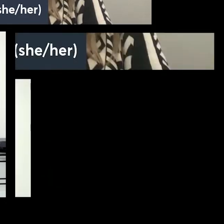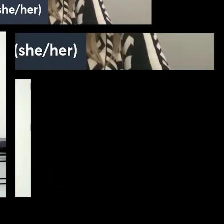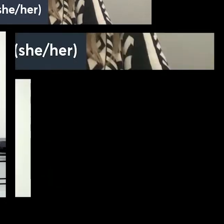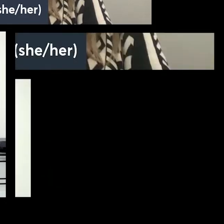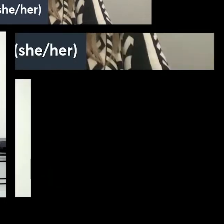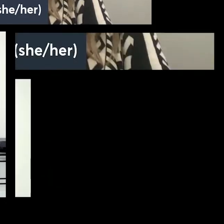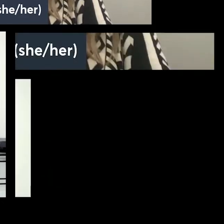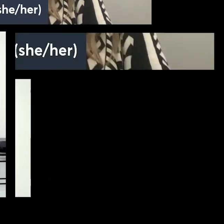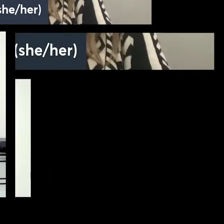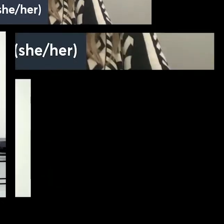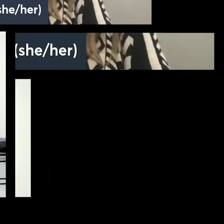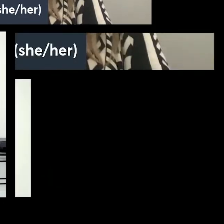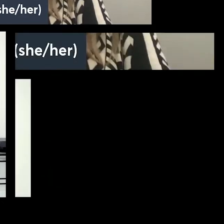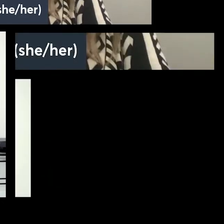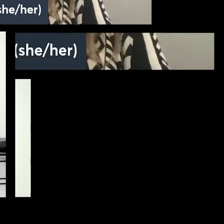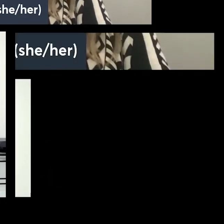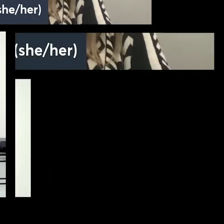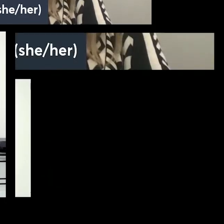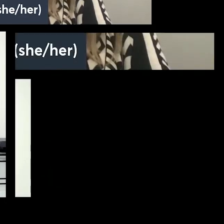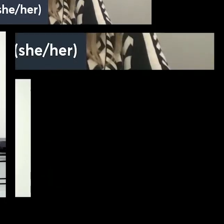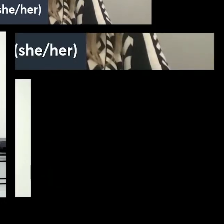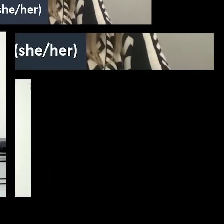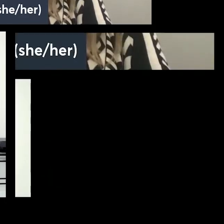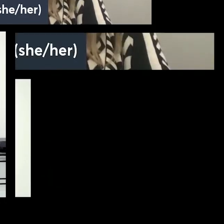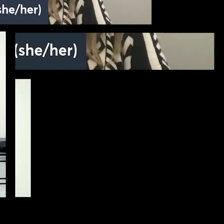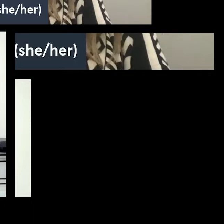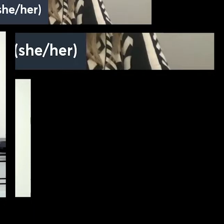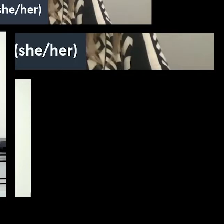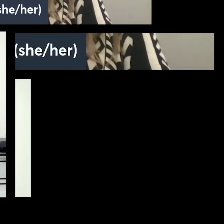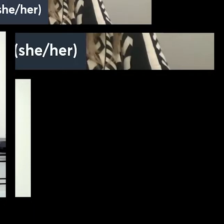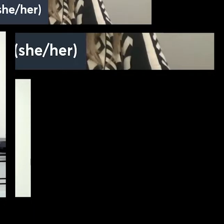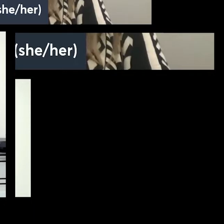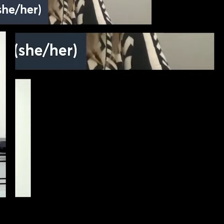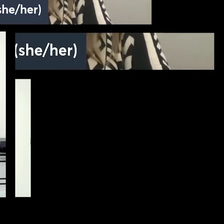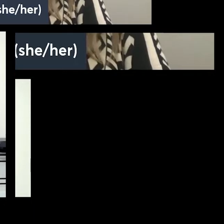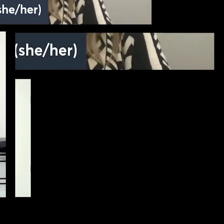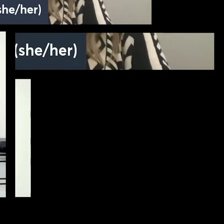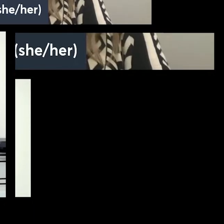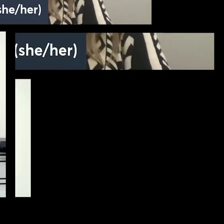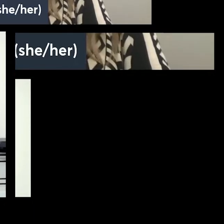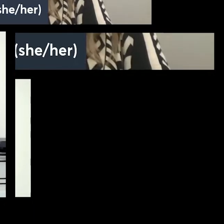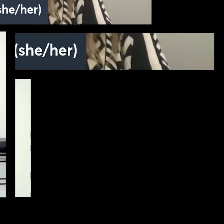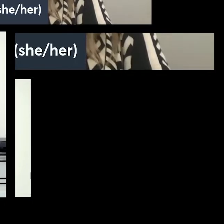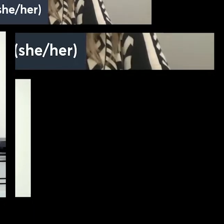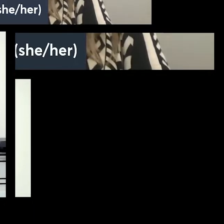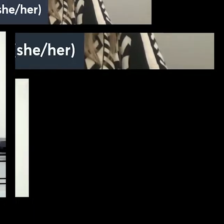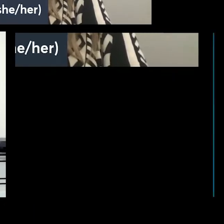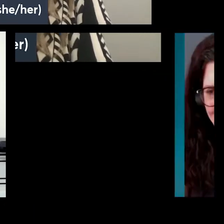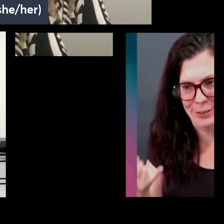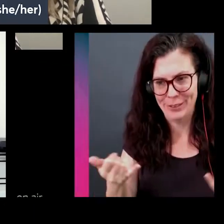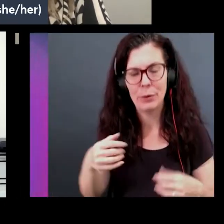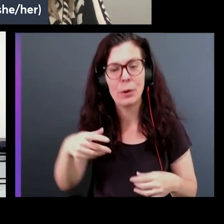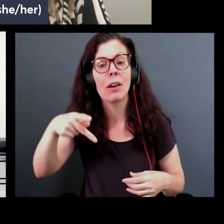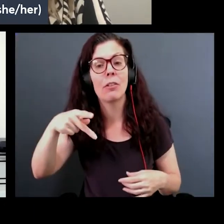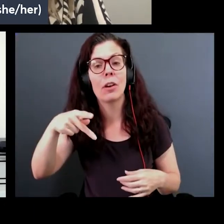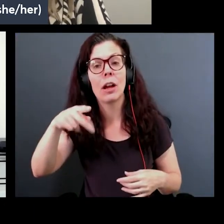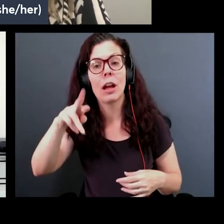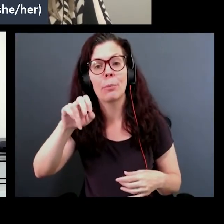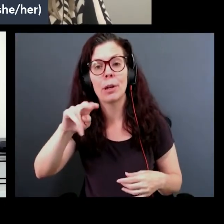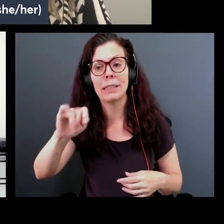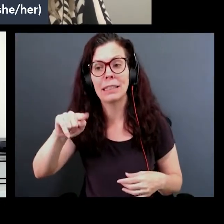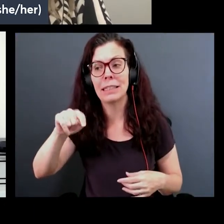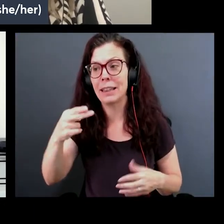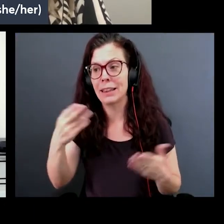learn about Amazon CloudWatch metrics insights today, and we have Praneeth here, who's going to tell us a little bit more and give us a live